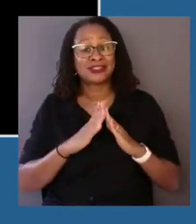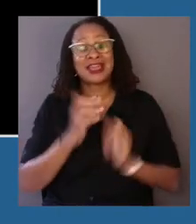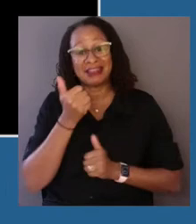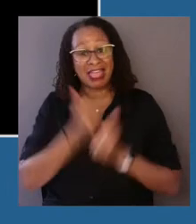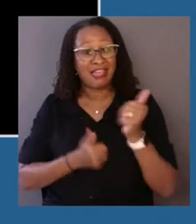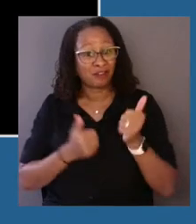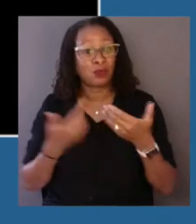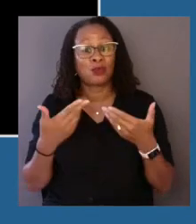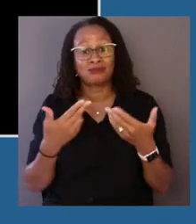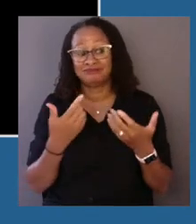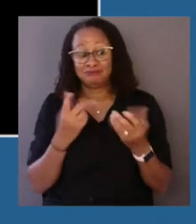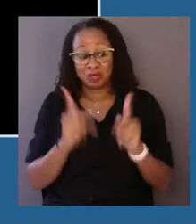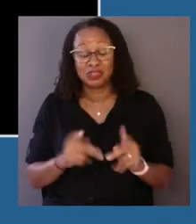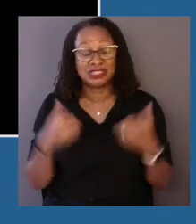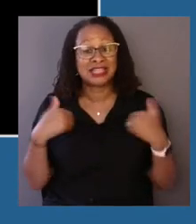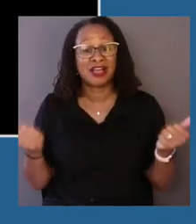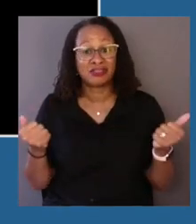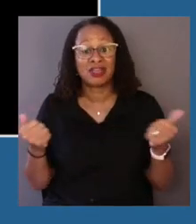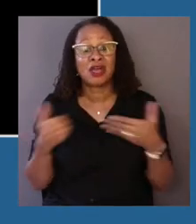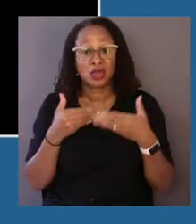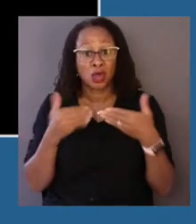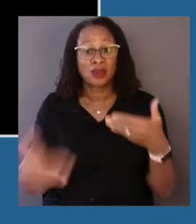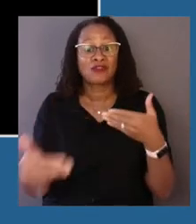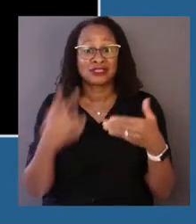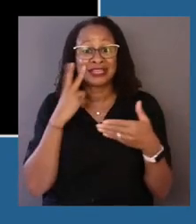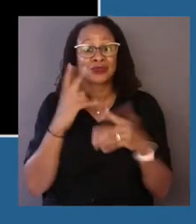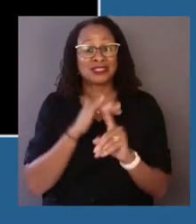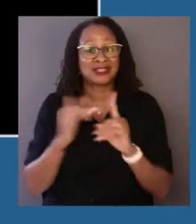as we see the climate crisis intensifying.